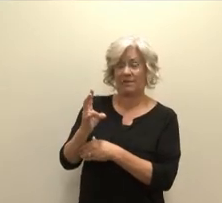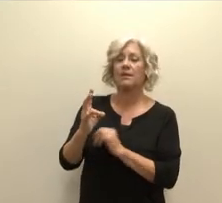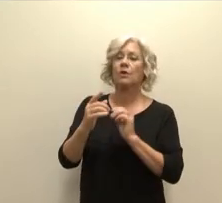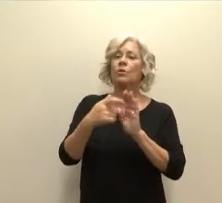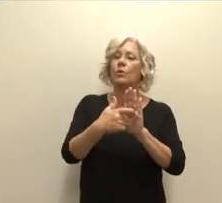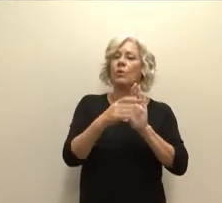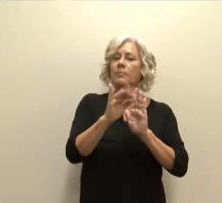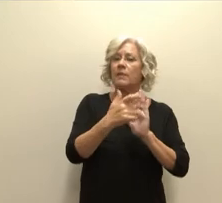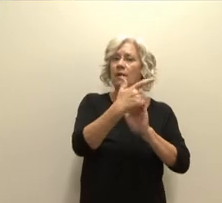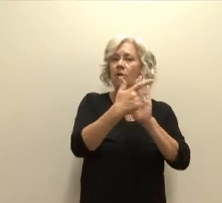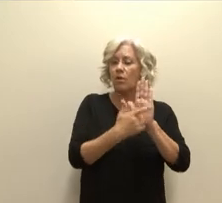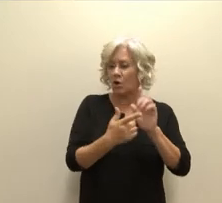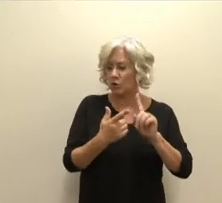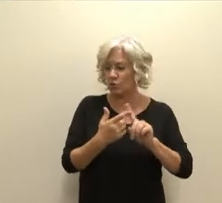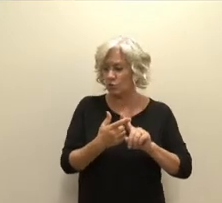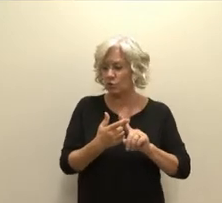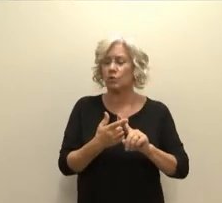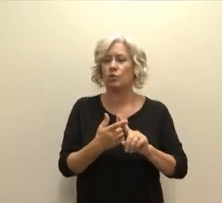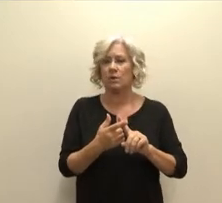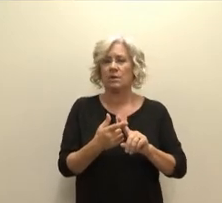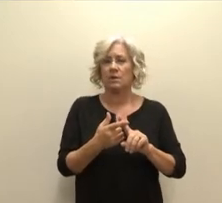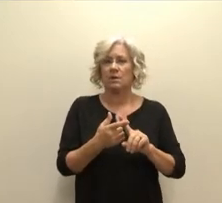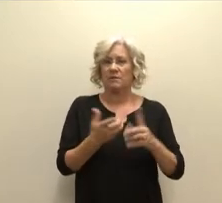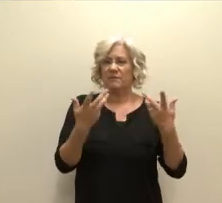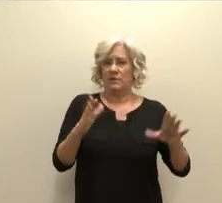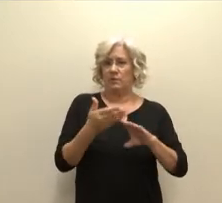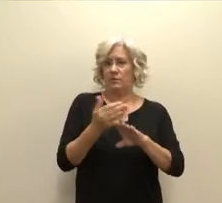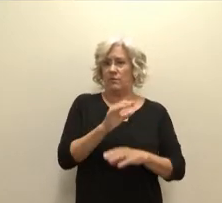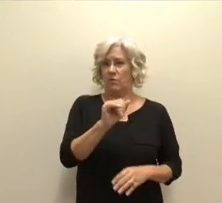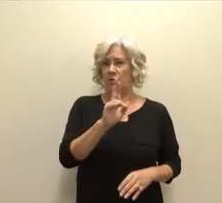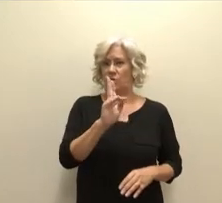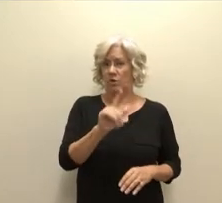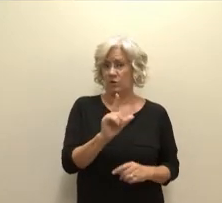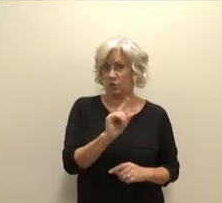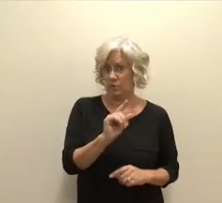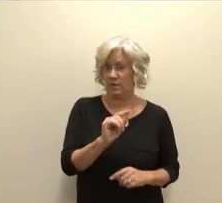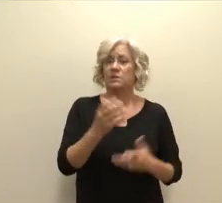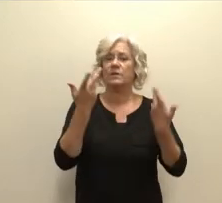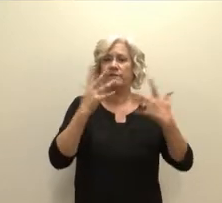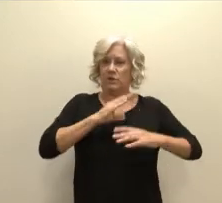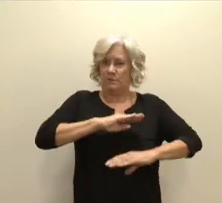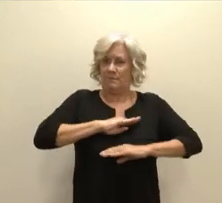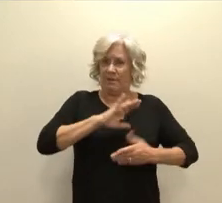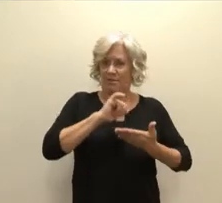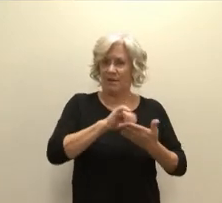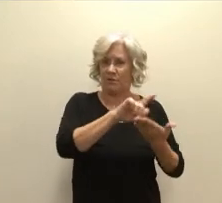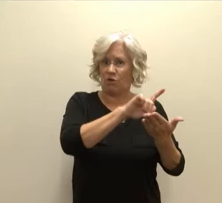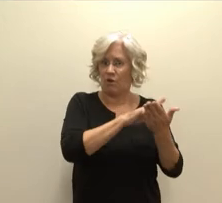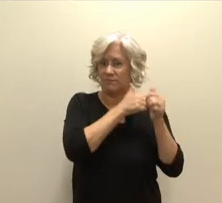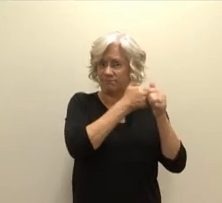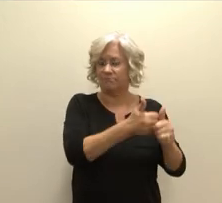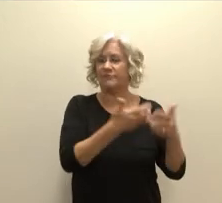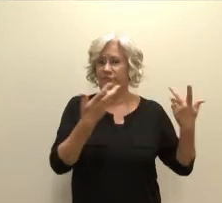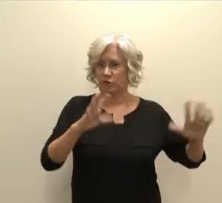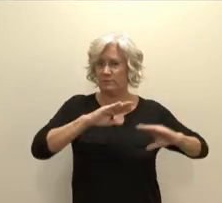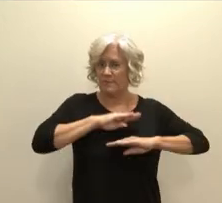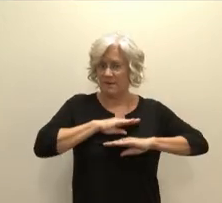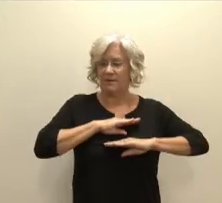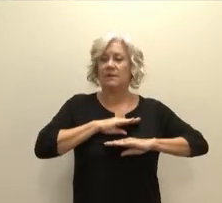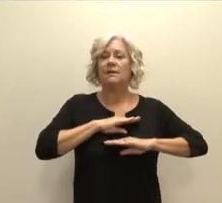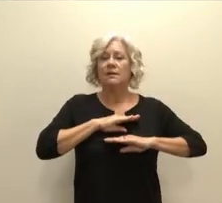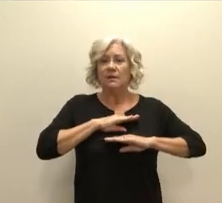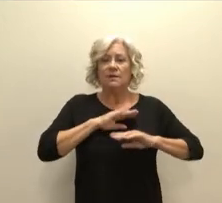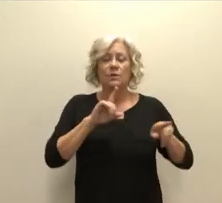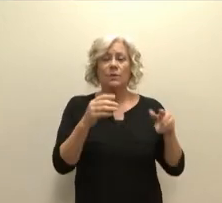lottery to prepare one by August 20th, and so we have met that criteria. We do have